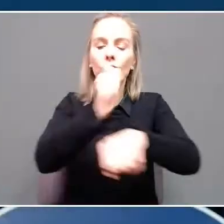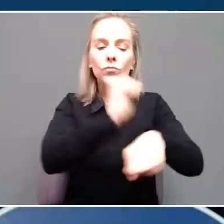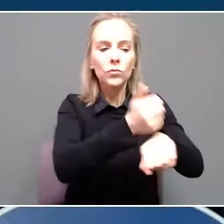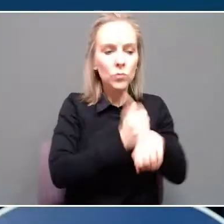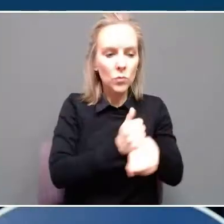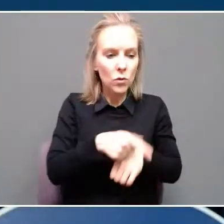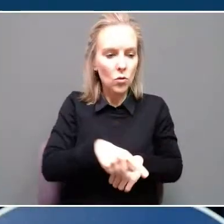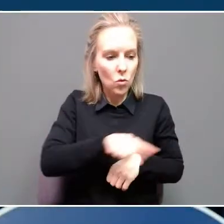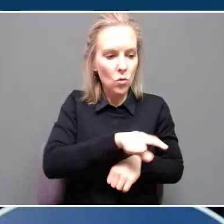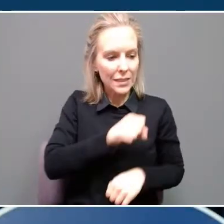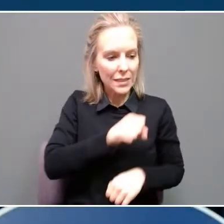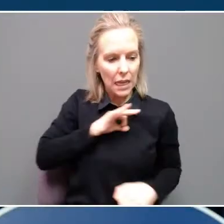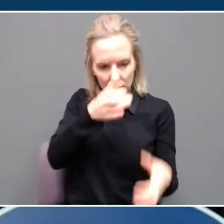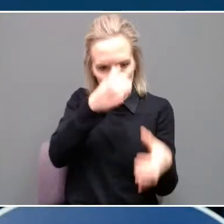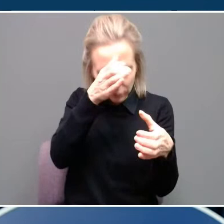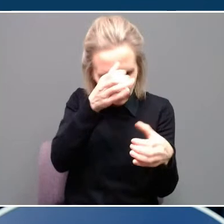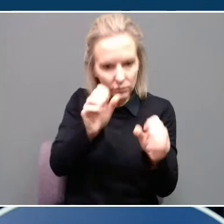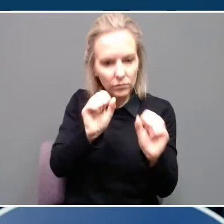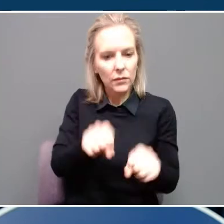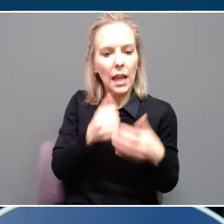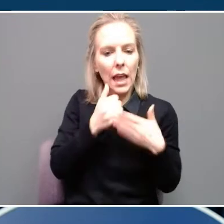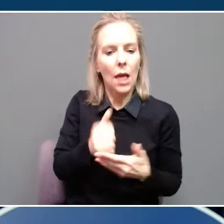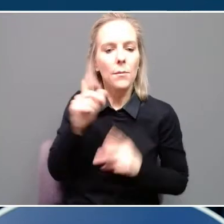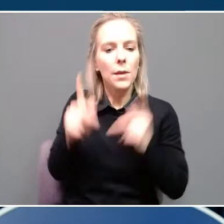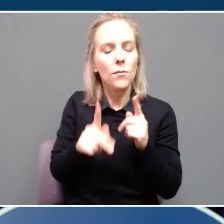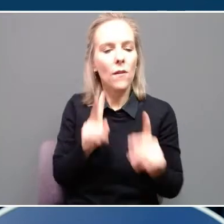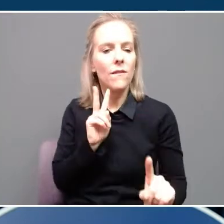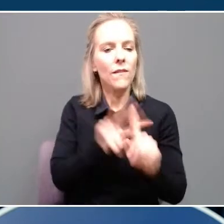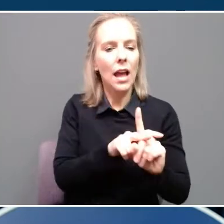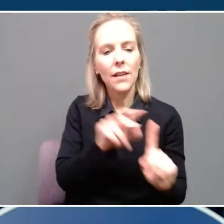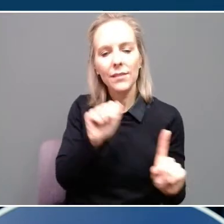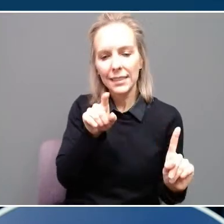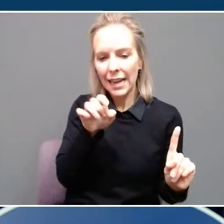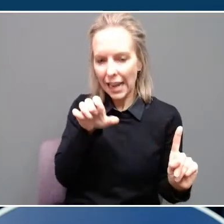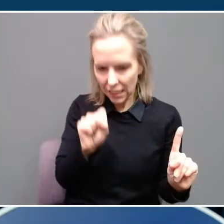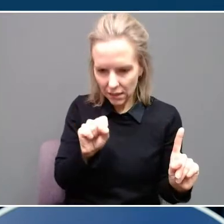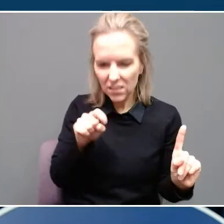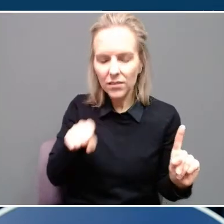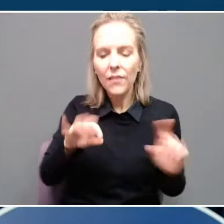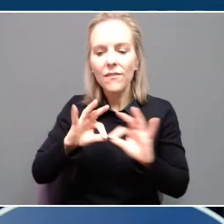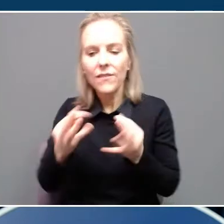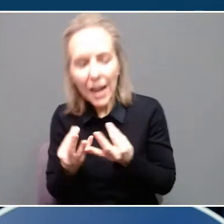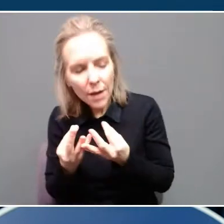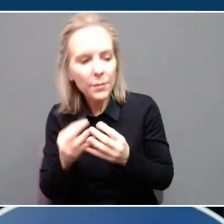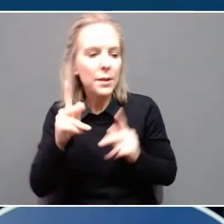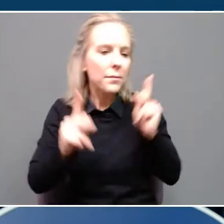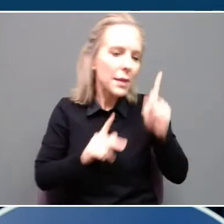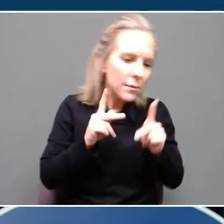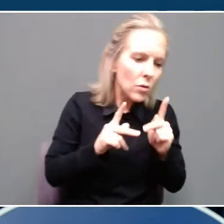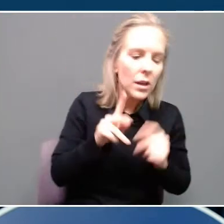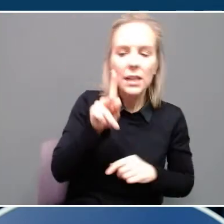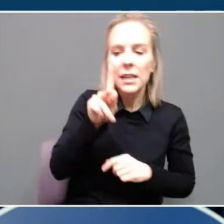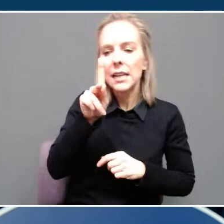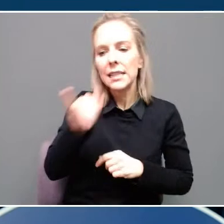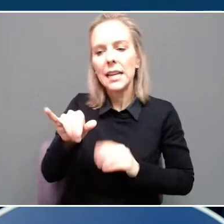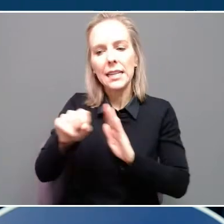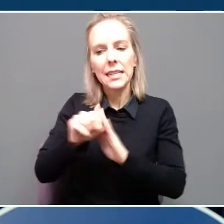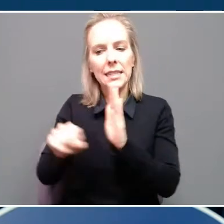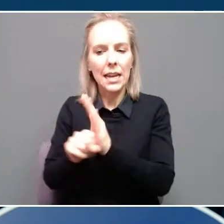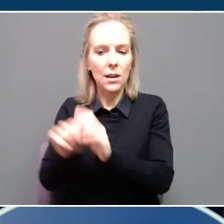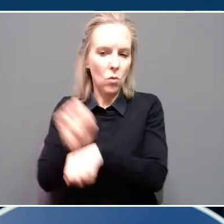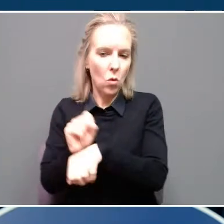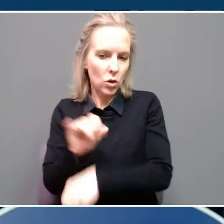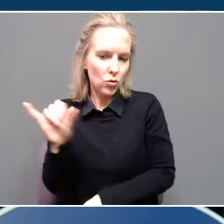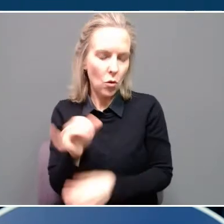filing assistance to eligible individuals, families, as well as Kentucky state government employees. The free service is